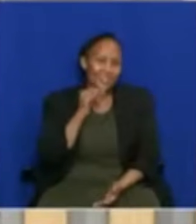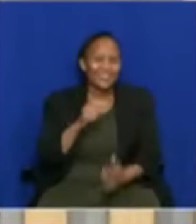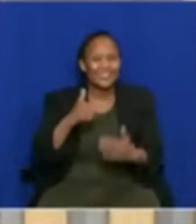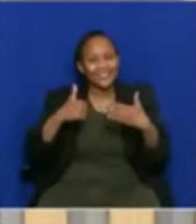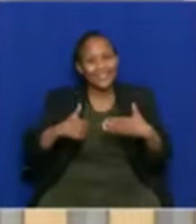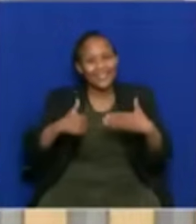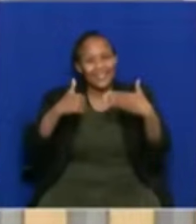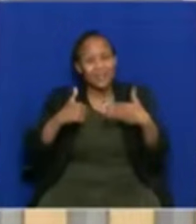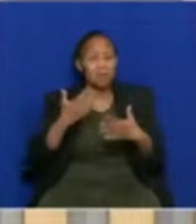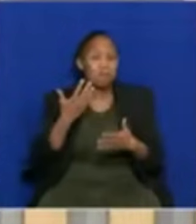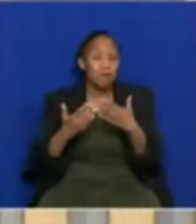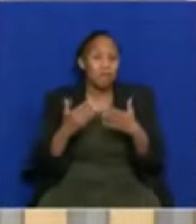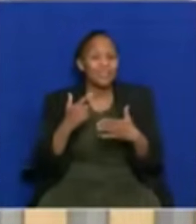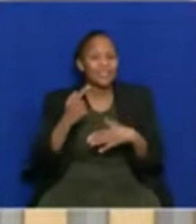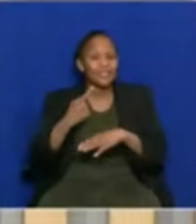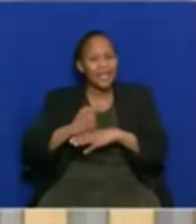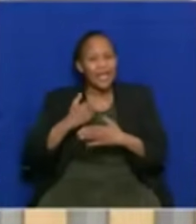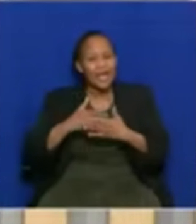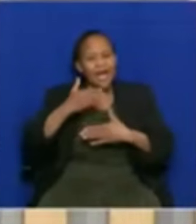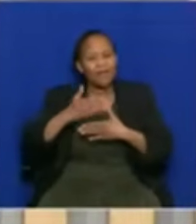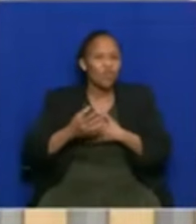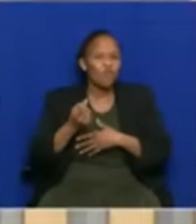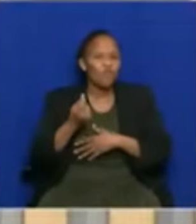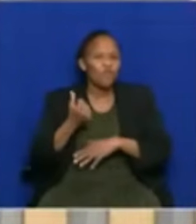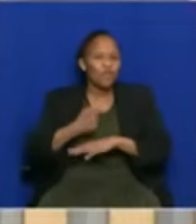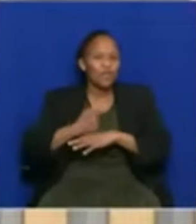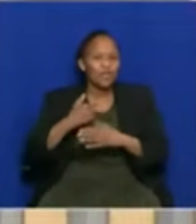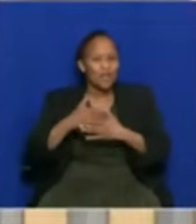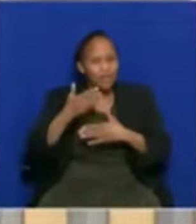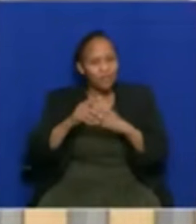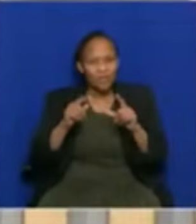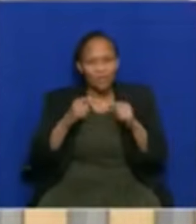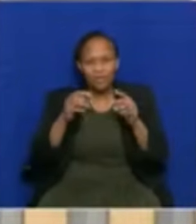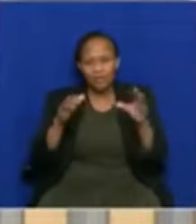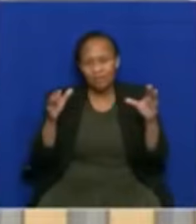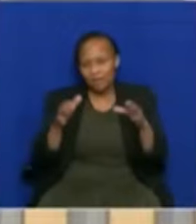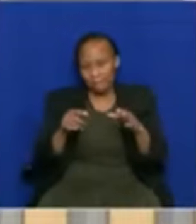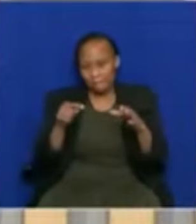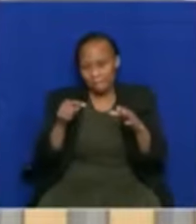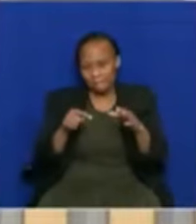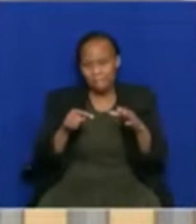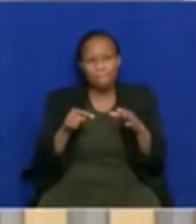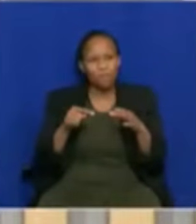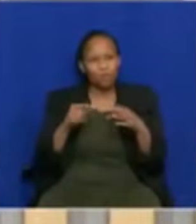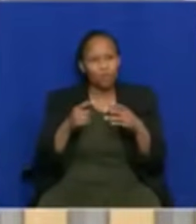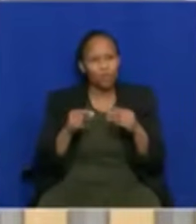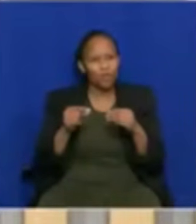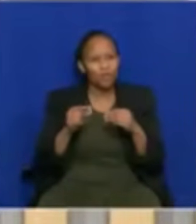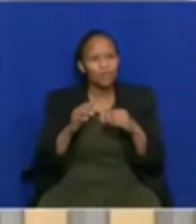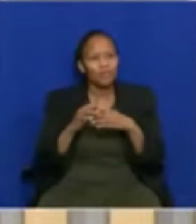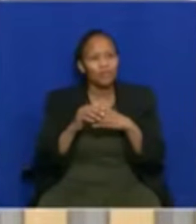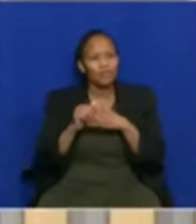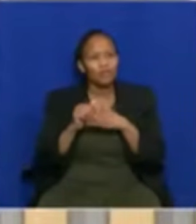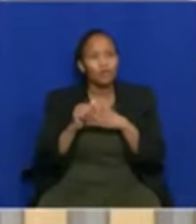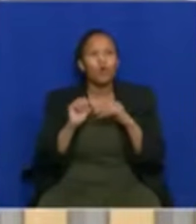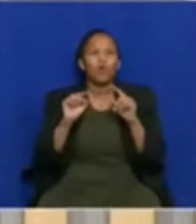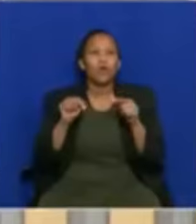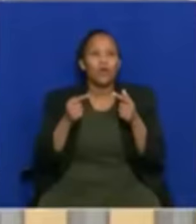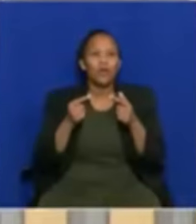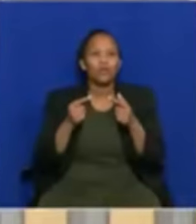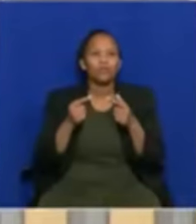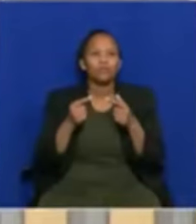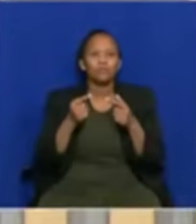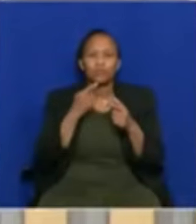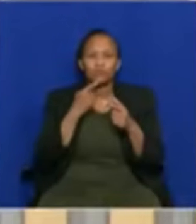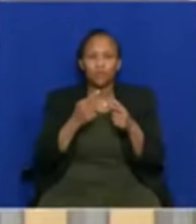few days after, the team would have been briefed. I cannot say that on the 6th of it unless I go back and look at my notes. So what I